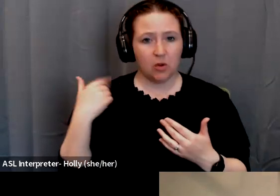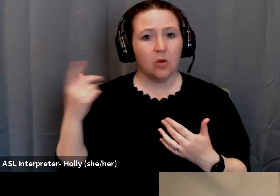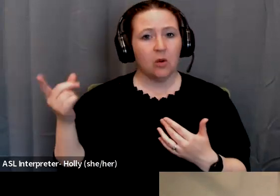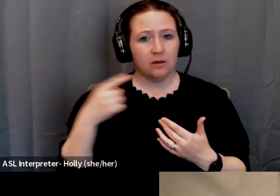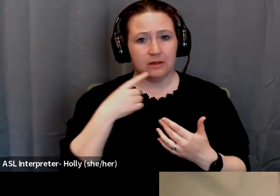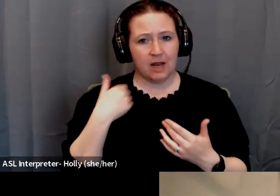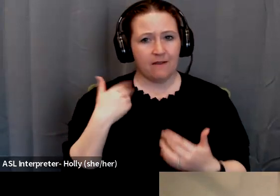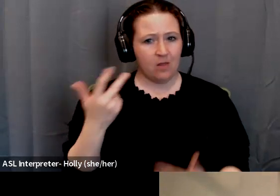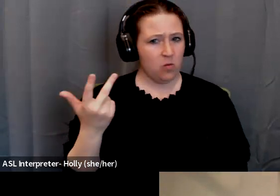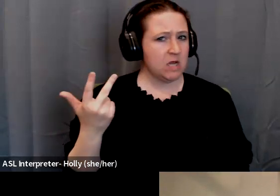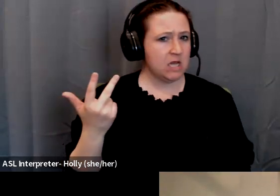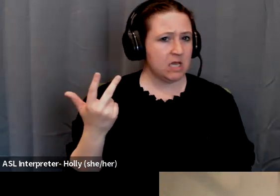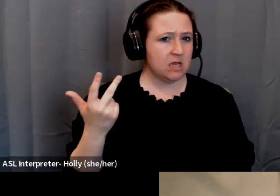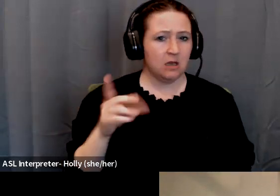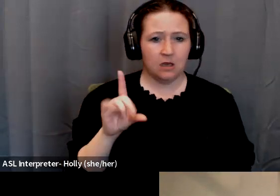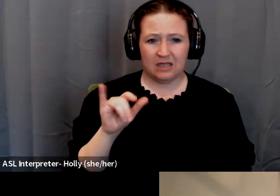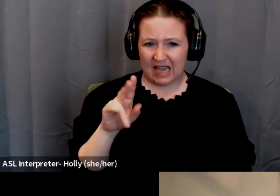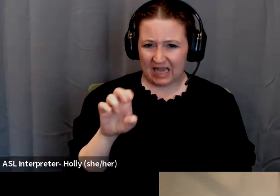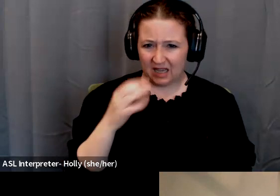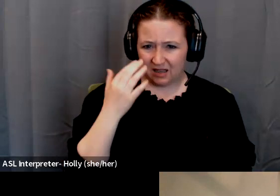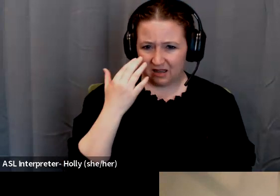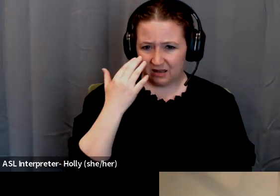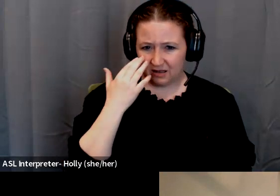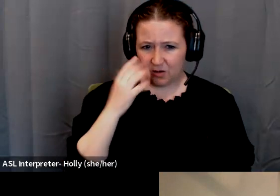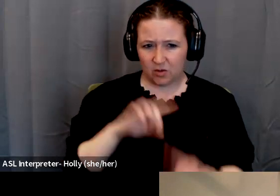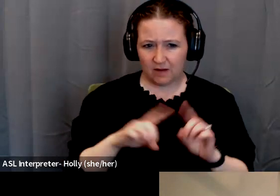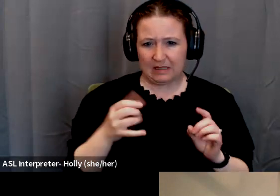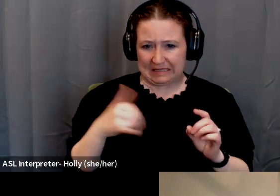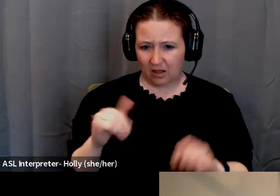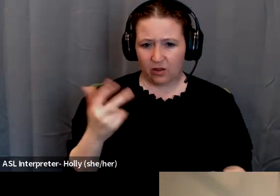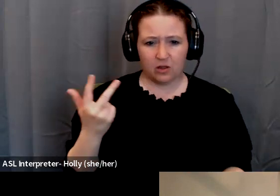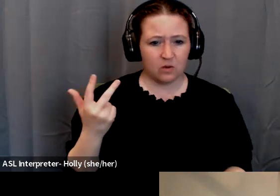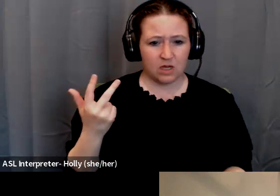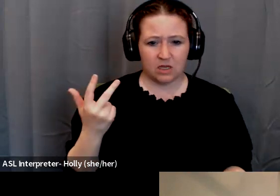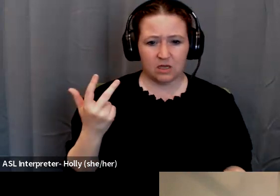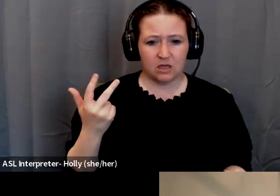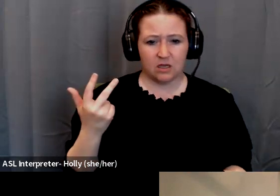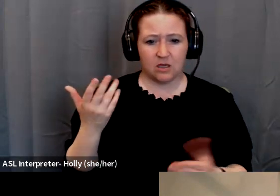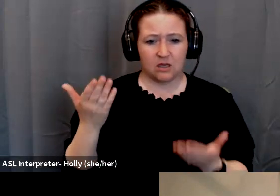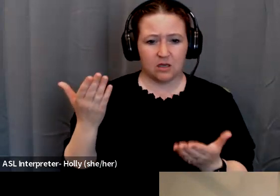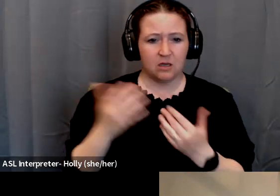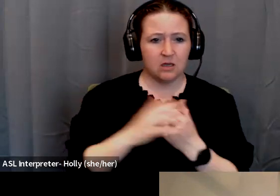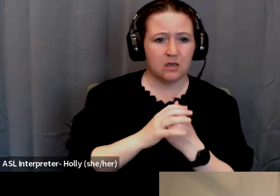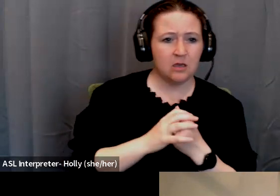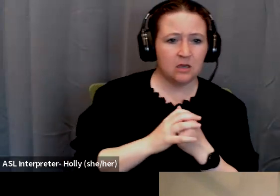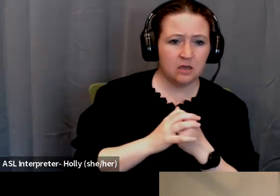3. Now, Diane, do you know different than that? Is there still just 3, or?